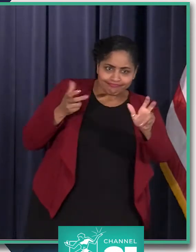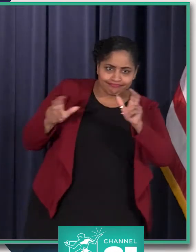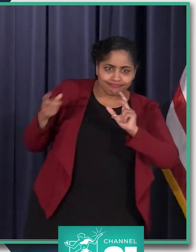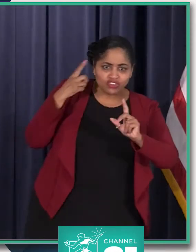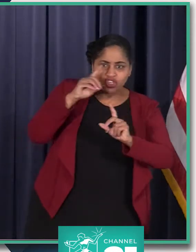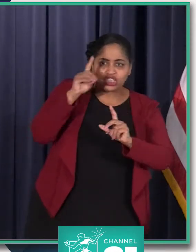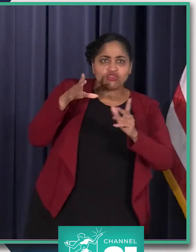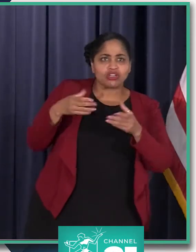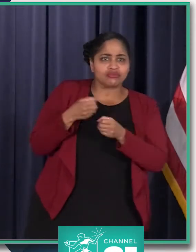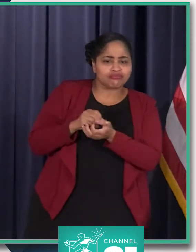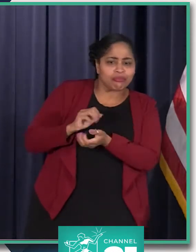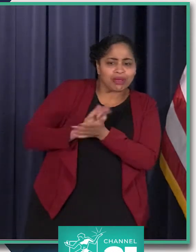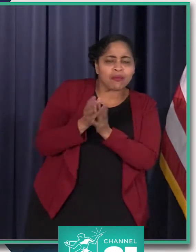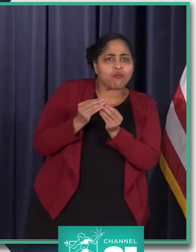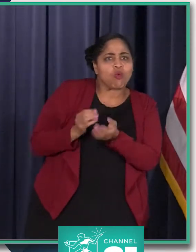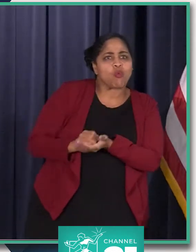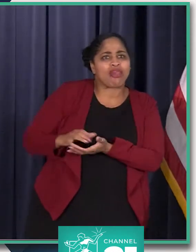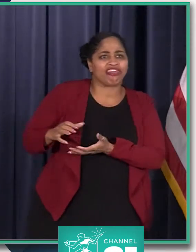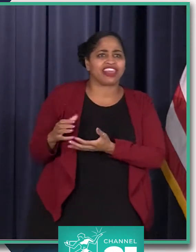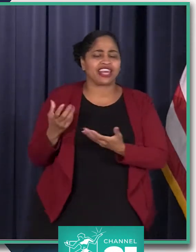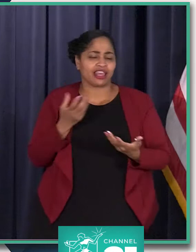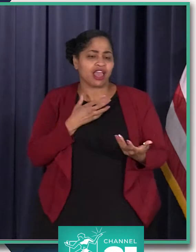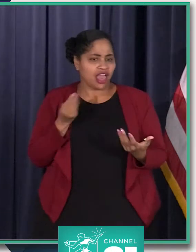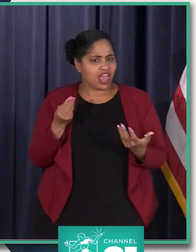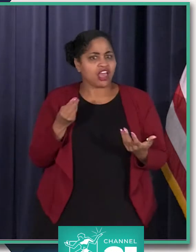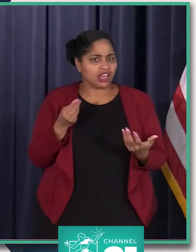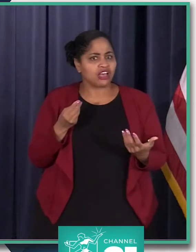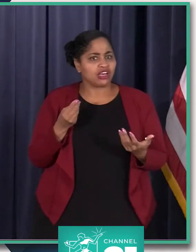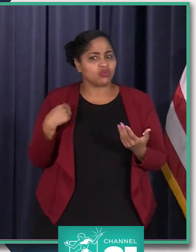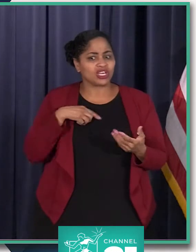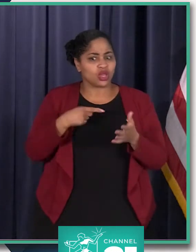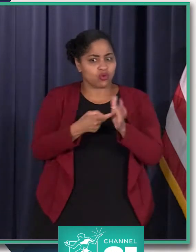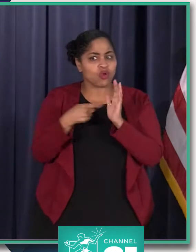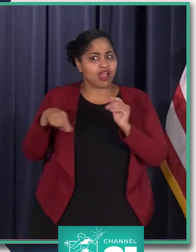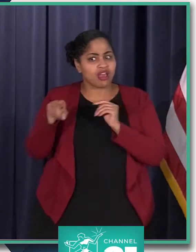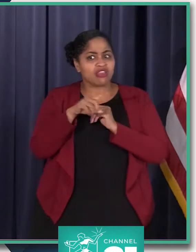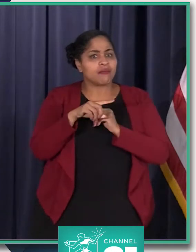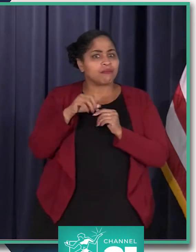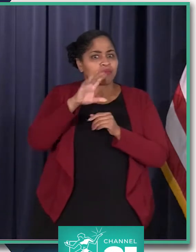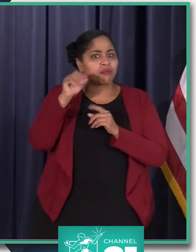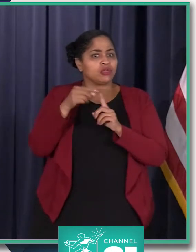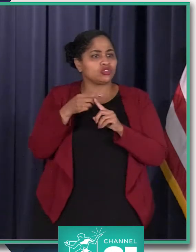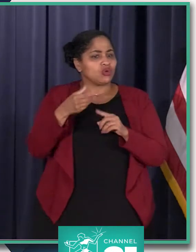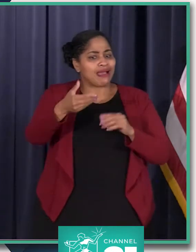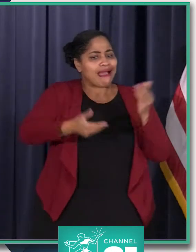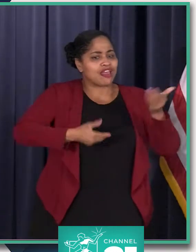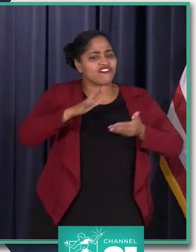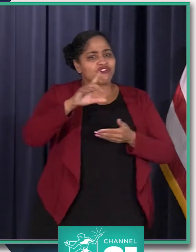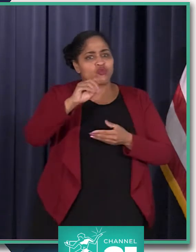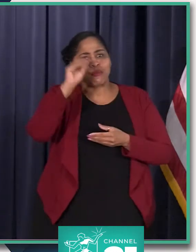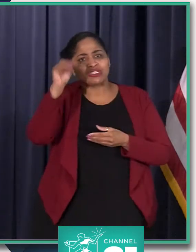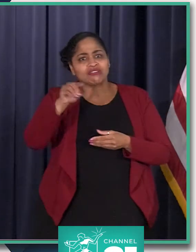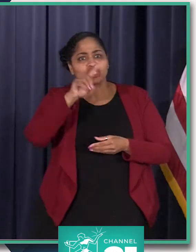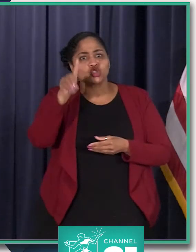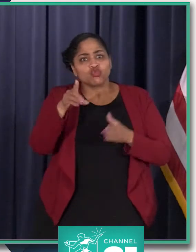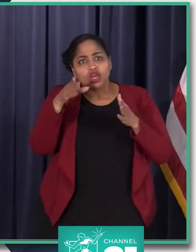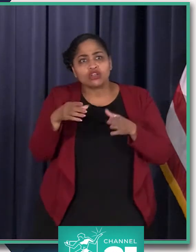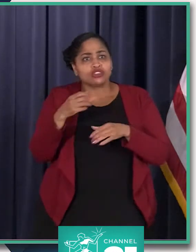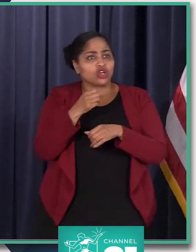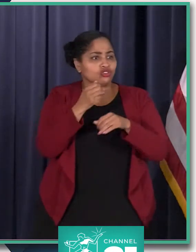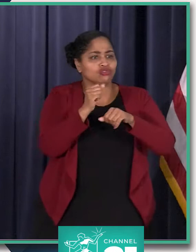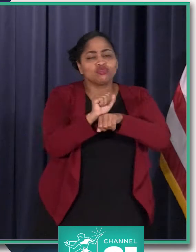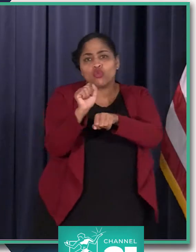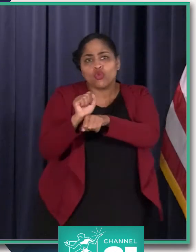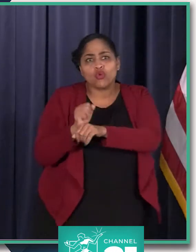here. And we can do something else. We can require these companies to hire 51% of Detroiters to do the work on the